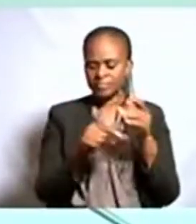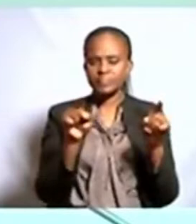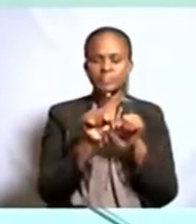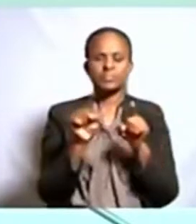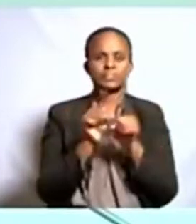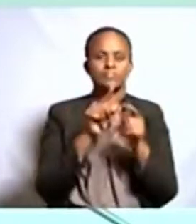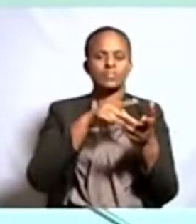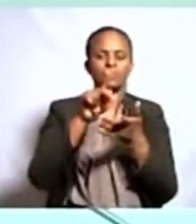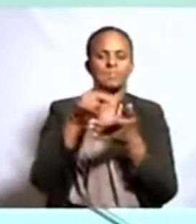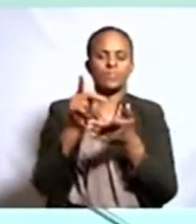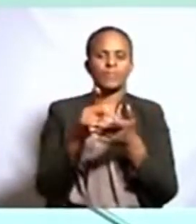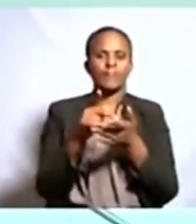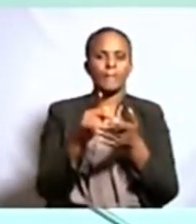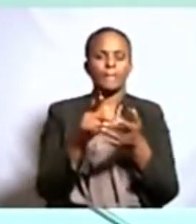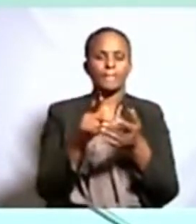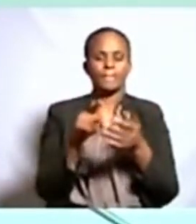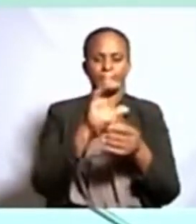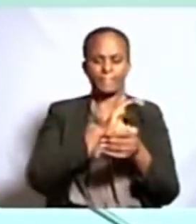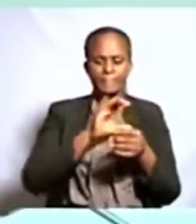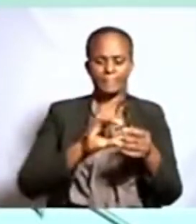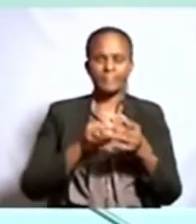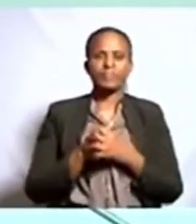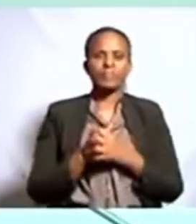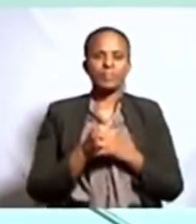paid to the contractor.